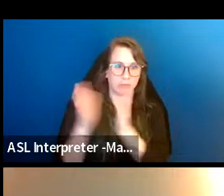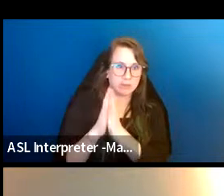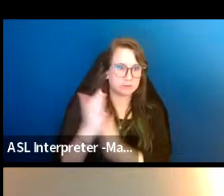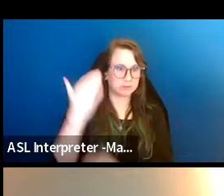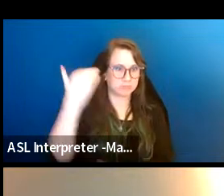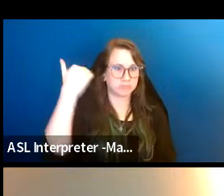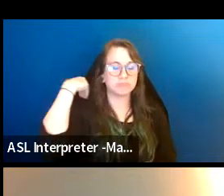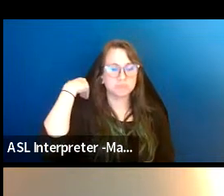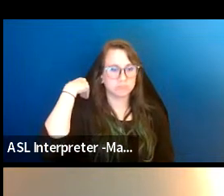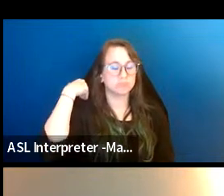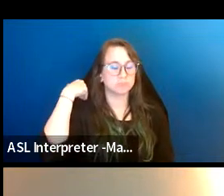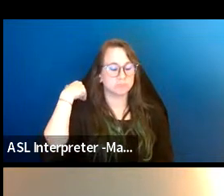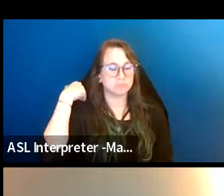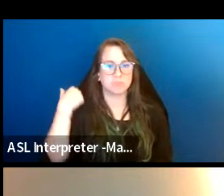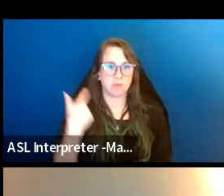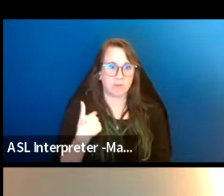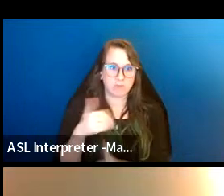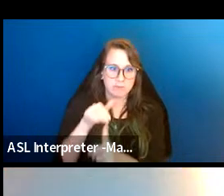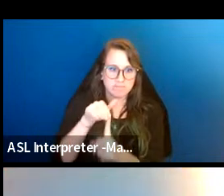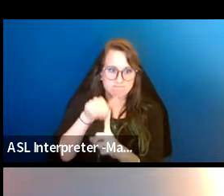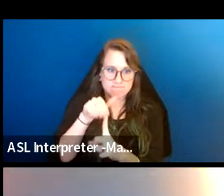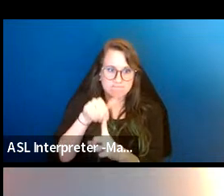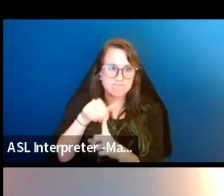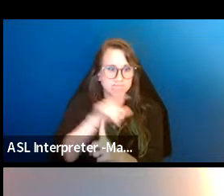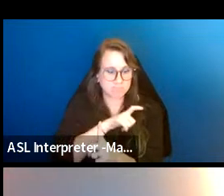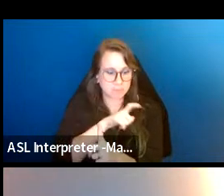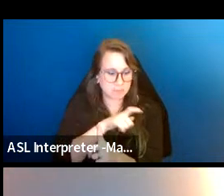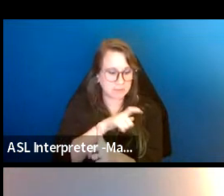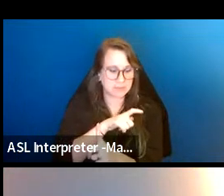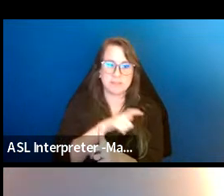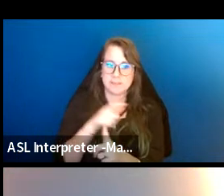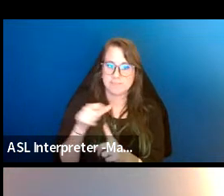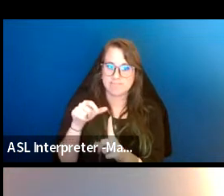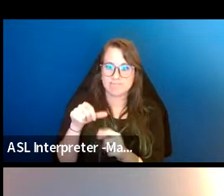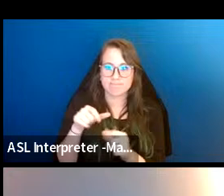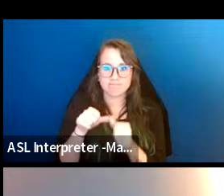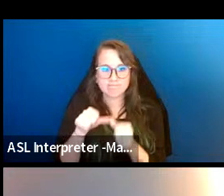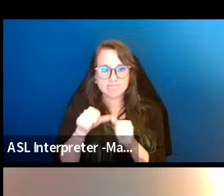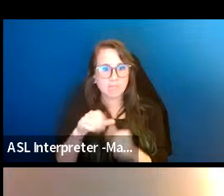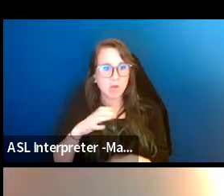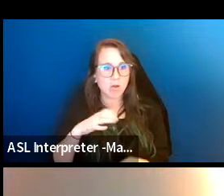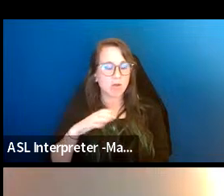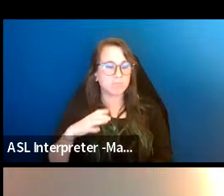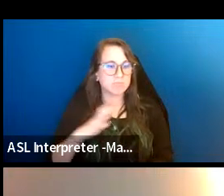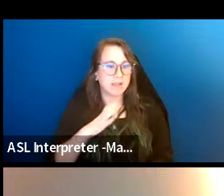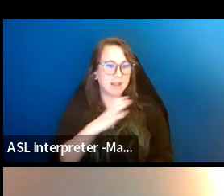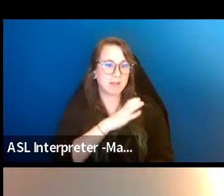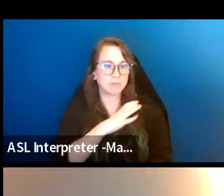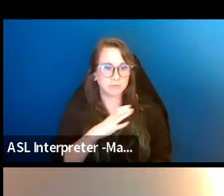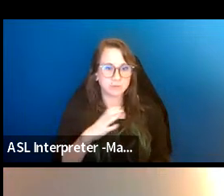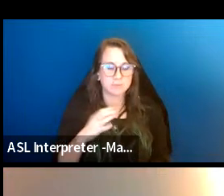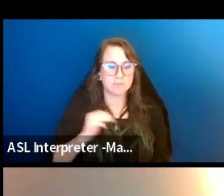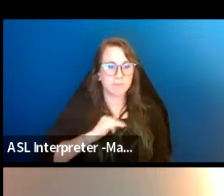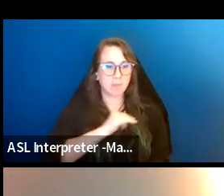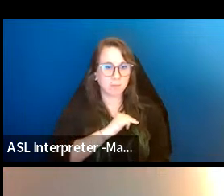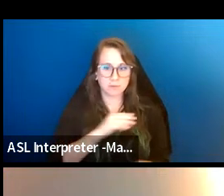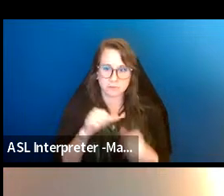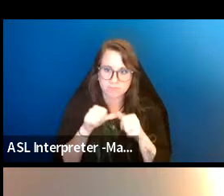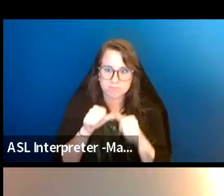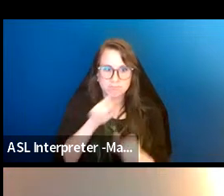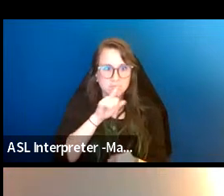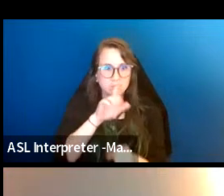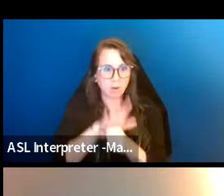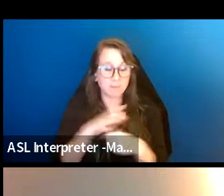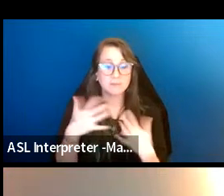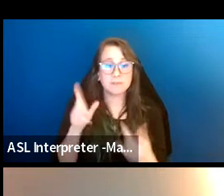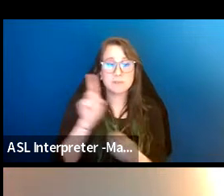have actually been on the police and on our council member to make good of that promise. And I met with the council member in